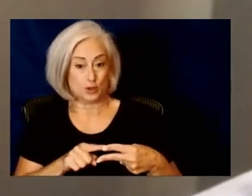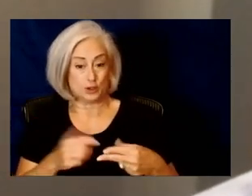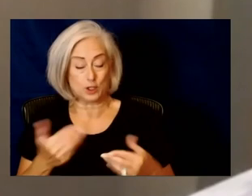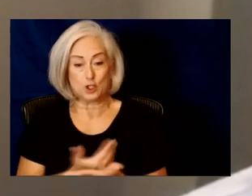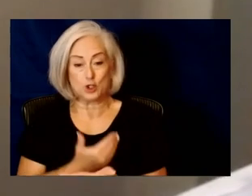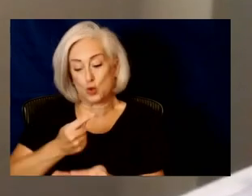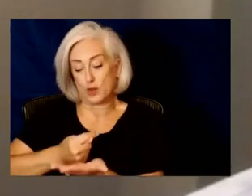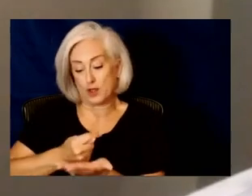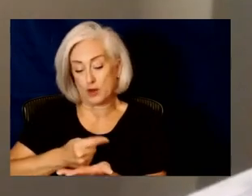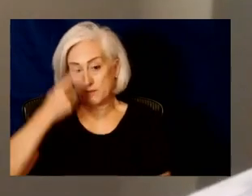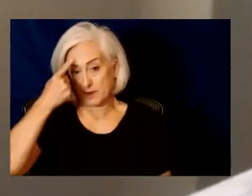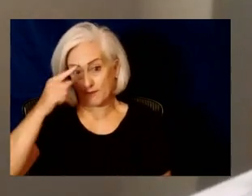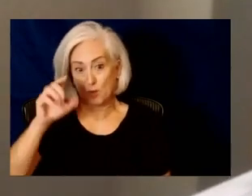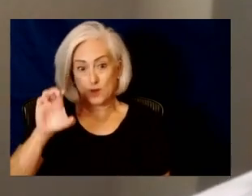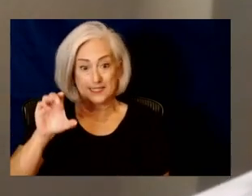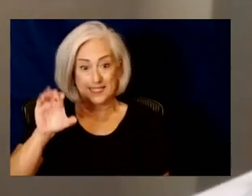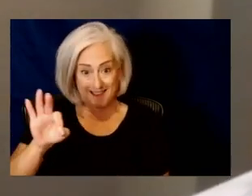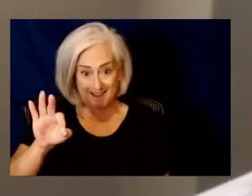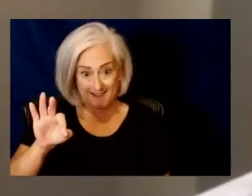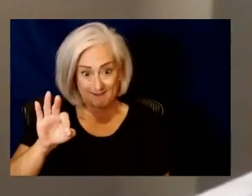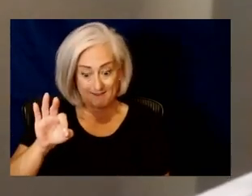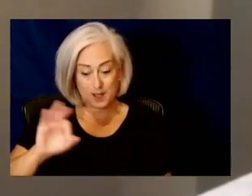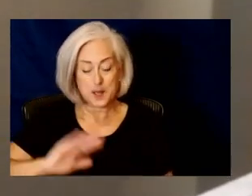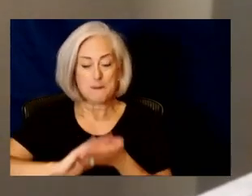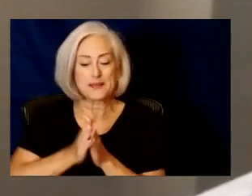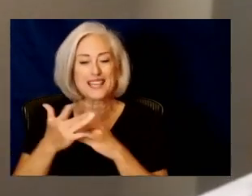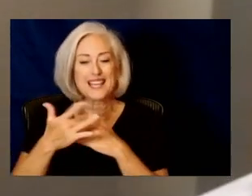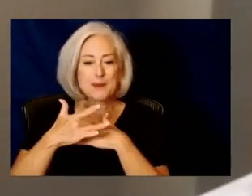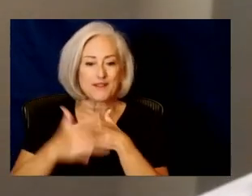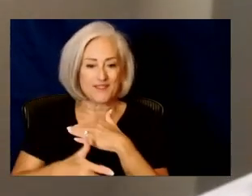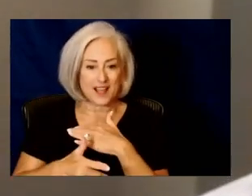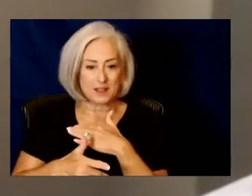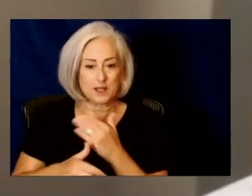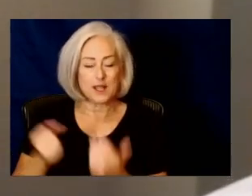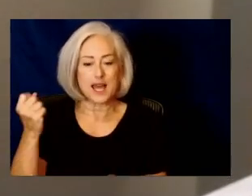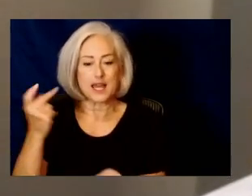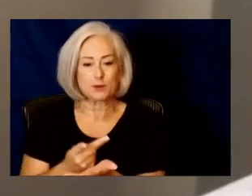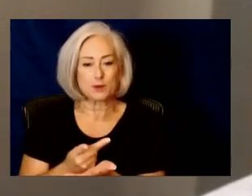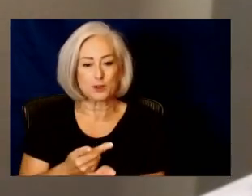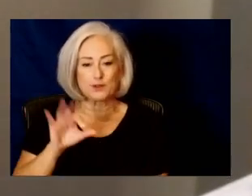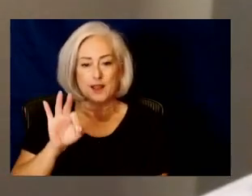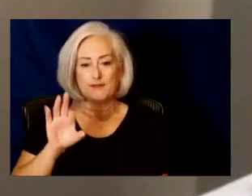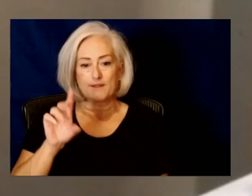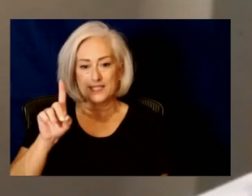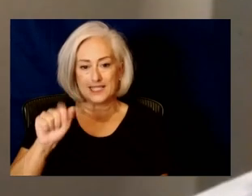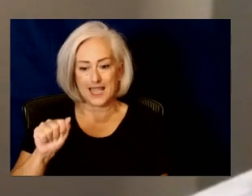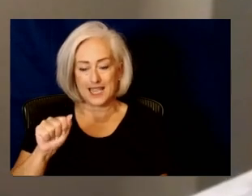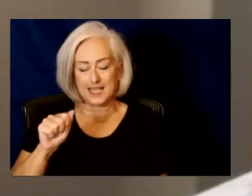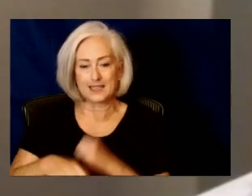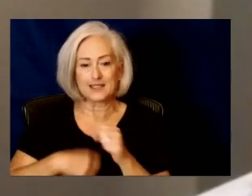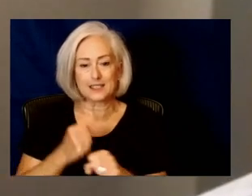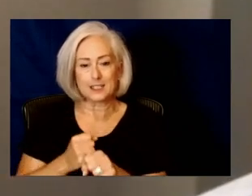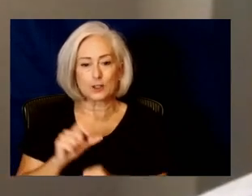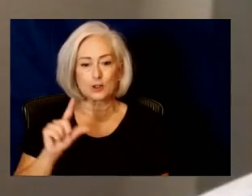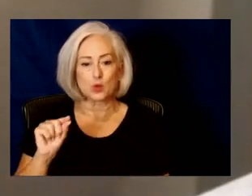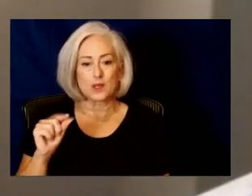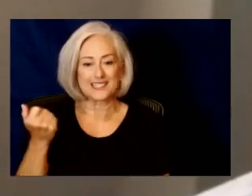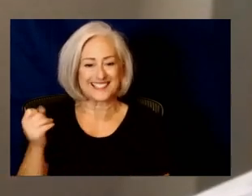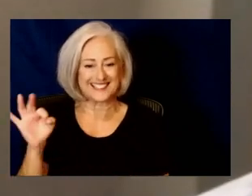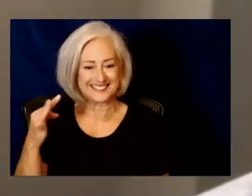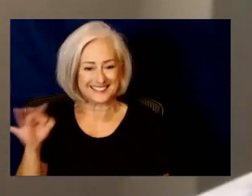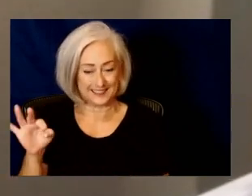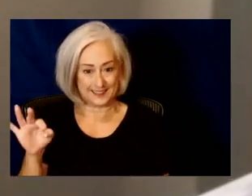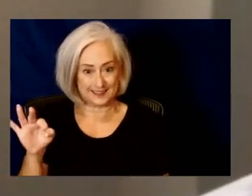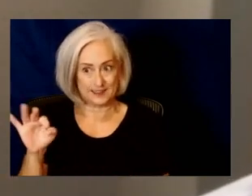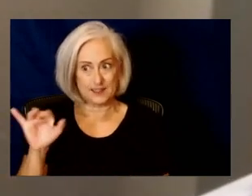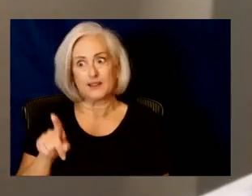CF fortunately became available and was FDA approved in 2019, which really changed the landscape and helped people through